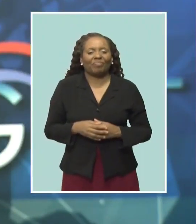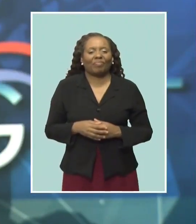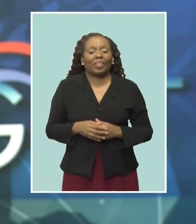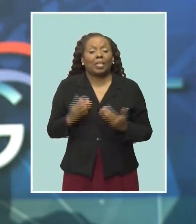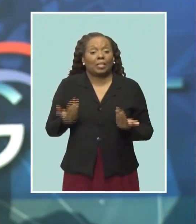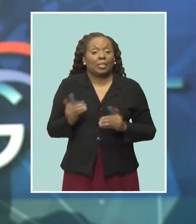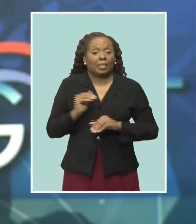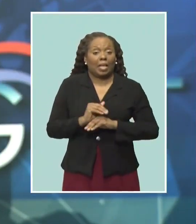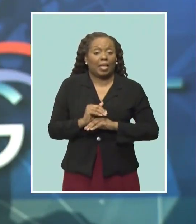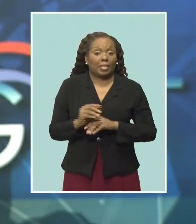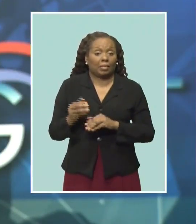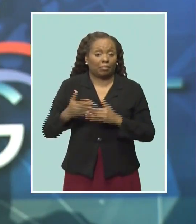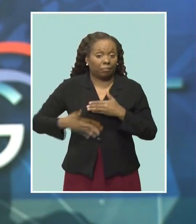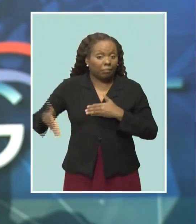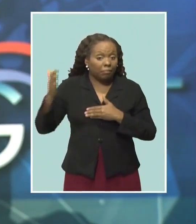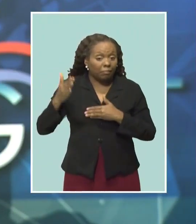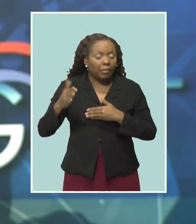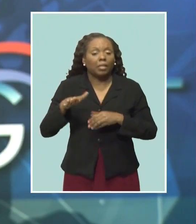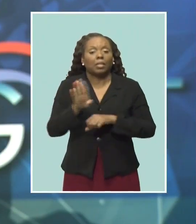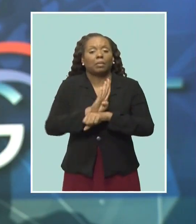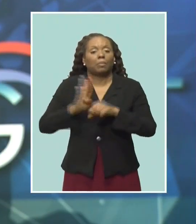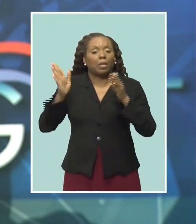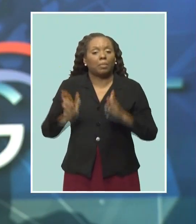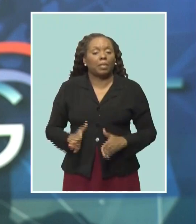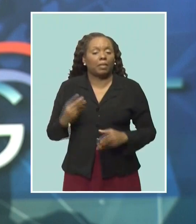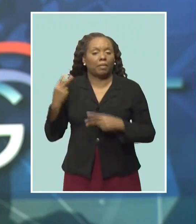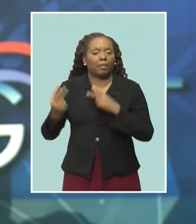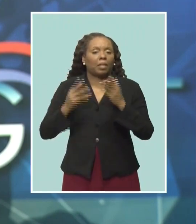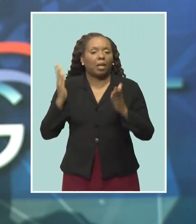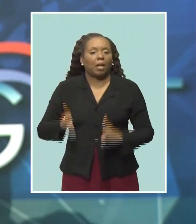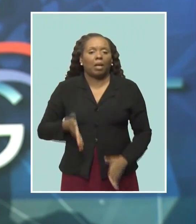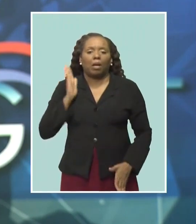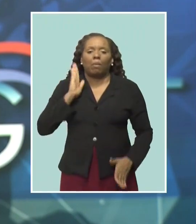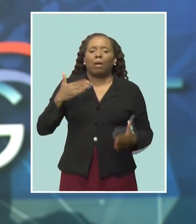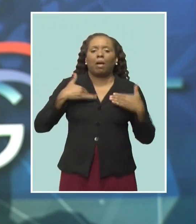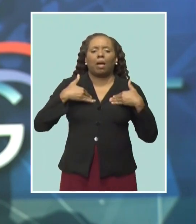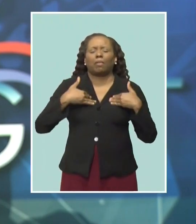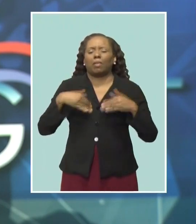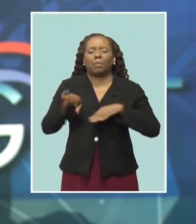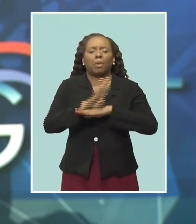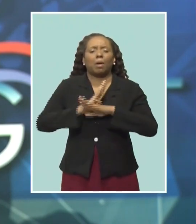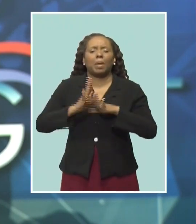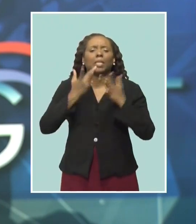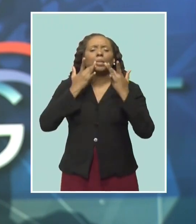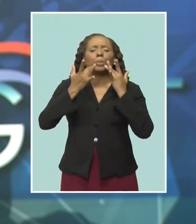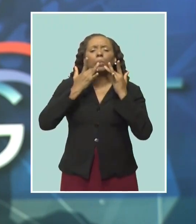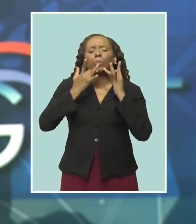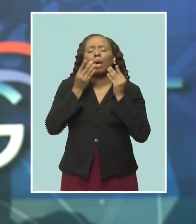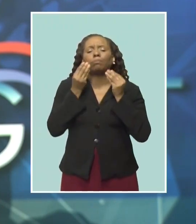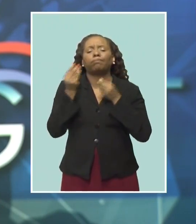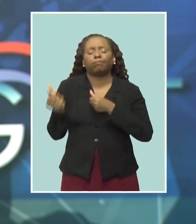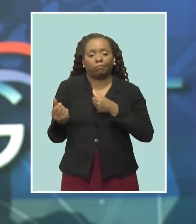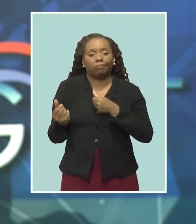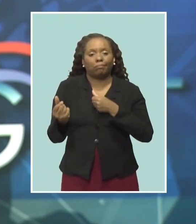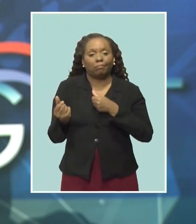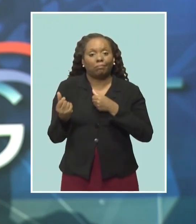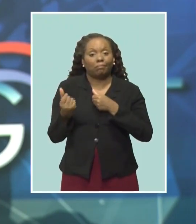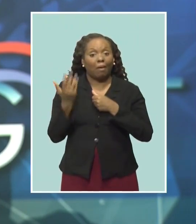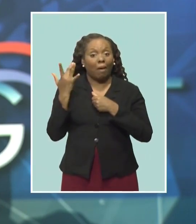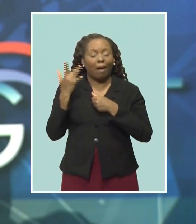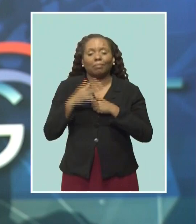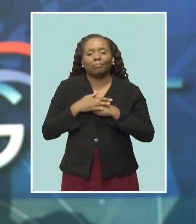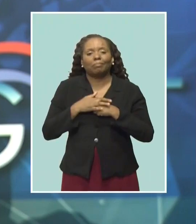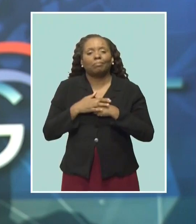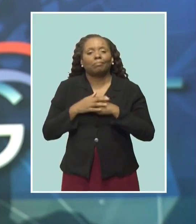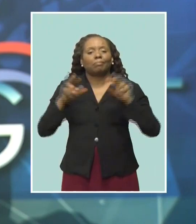tonight, locals and visitors alike will be dazzled with offerings of Barbadian culinary delights. That's because this year's Food and